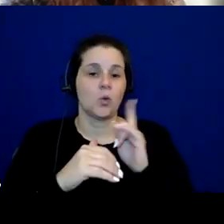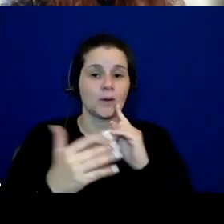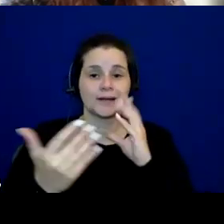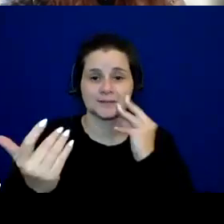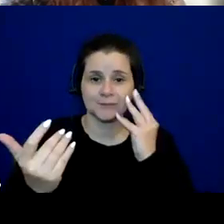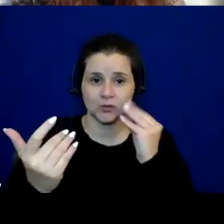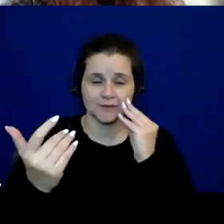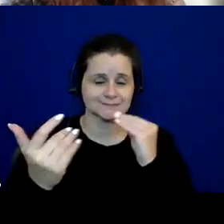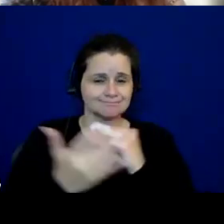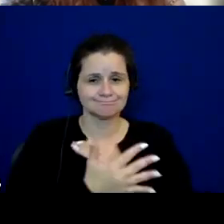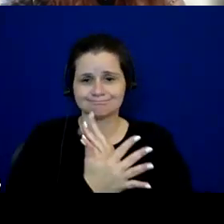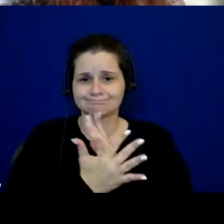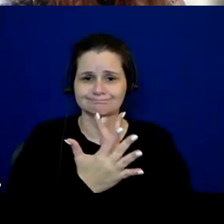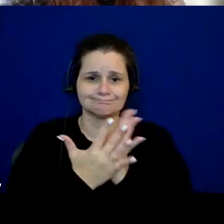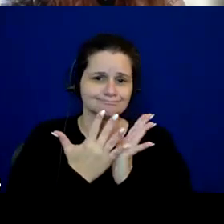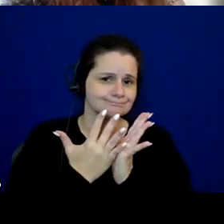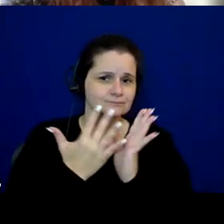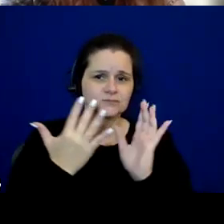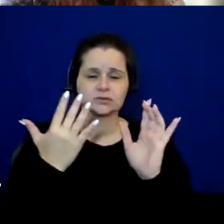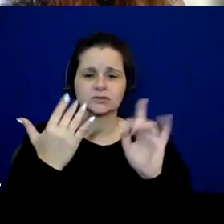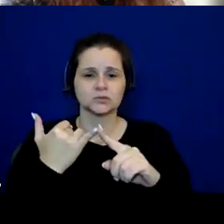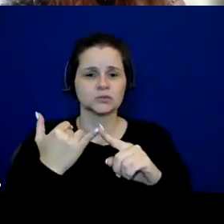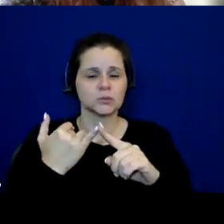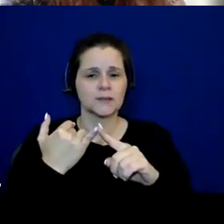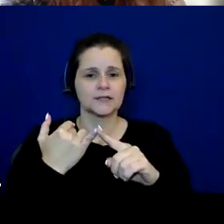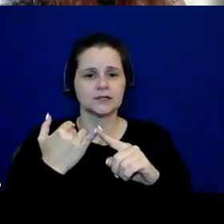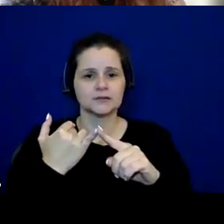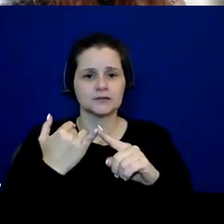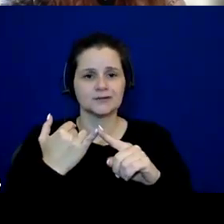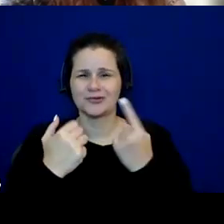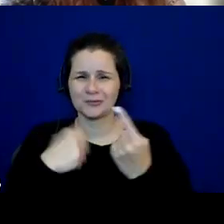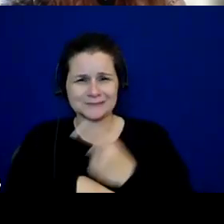experiences all the way, down the line to your day wasn't